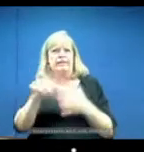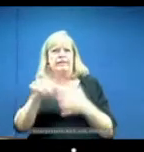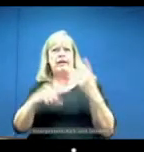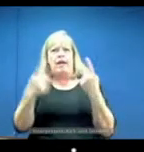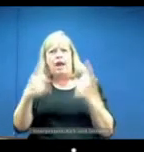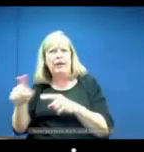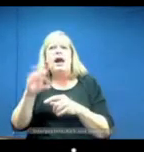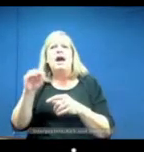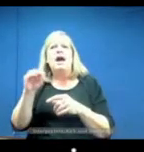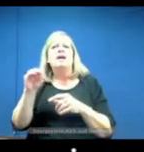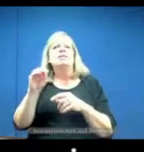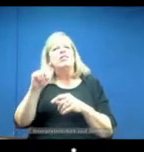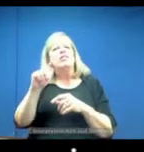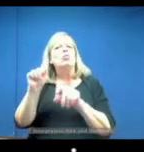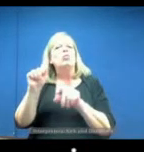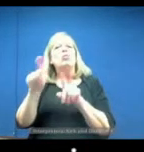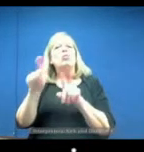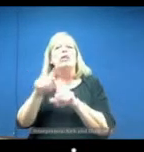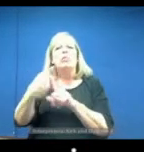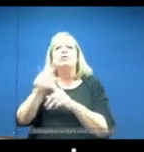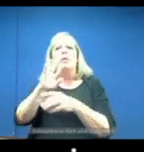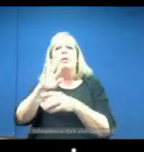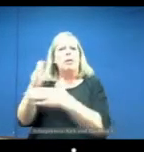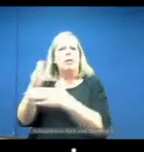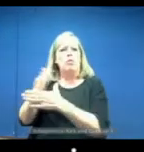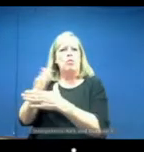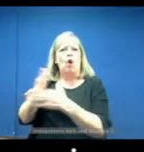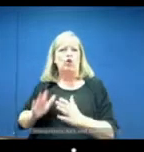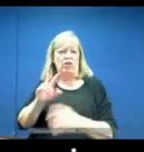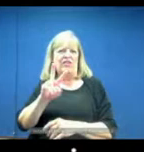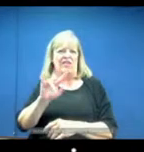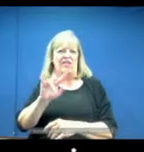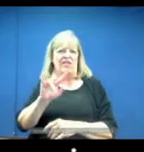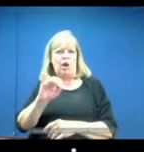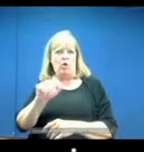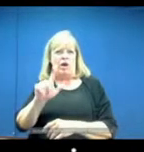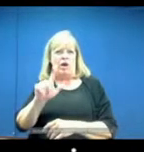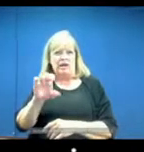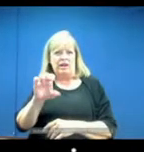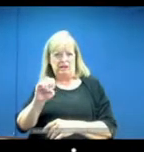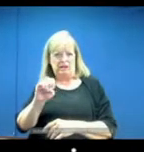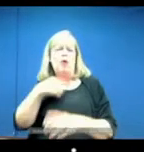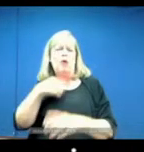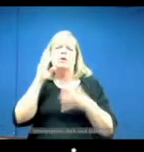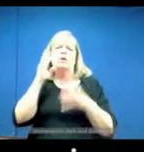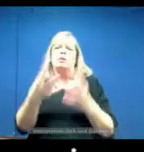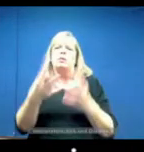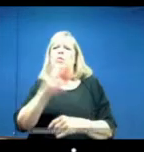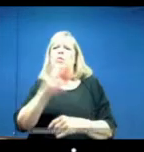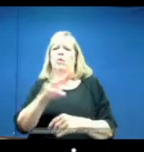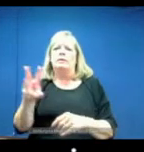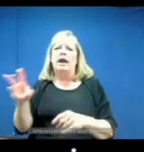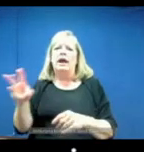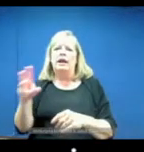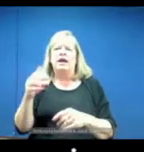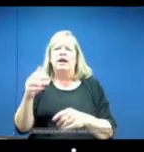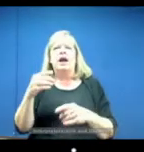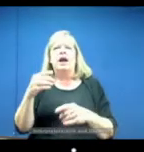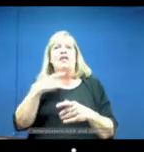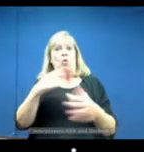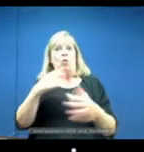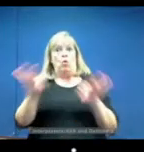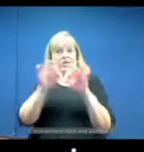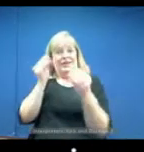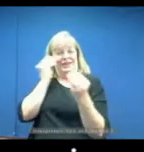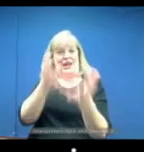partner violence. So there's a website I'm going to tell you that I looked, and I'm going to tell you because it relates to asking